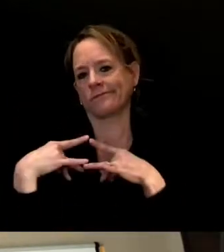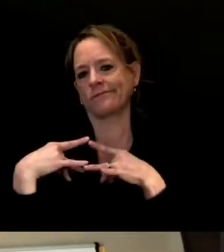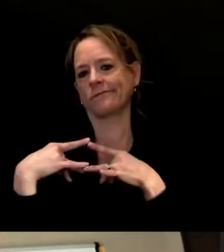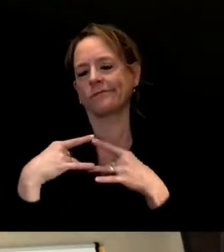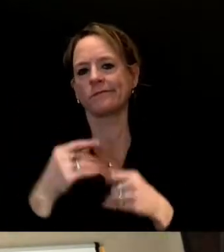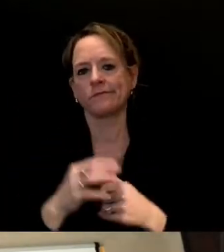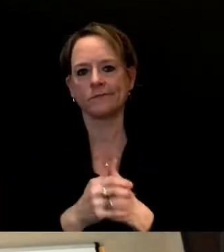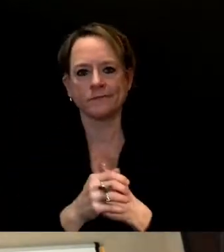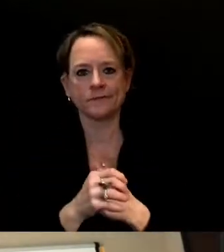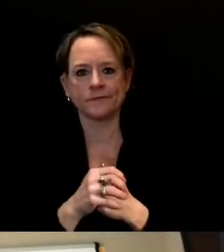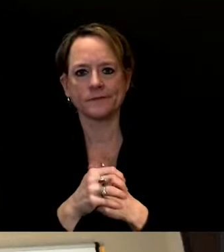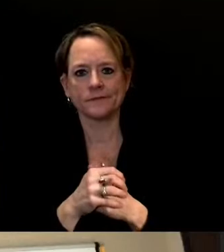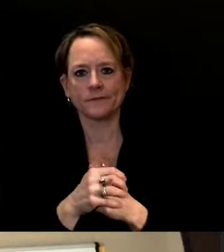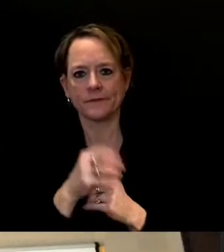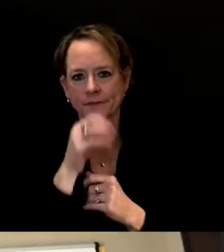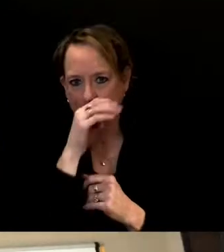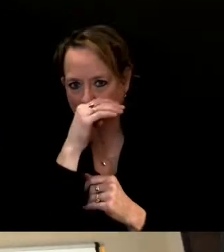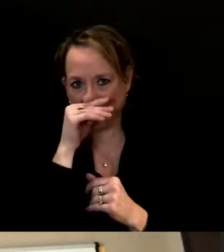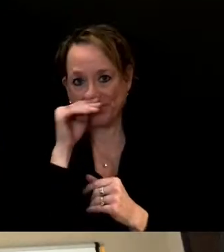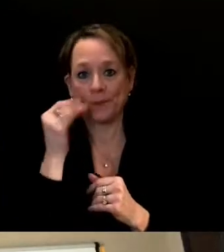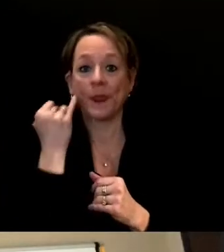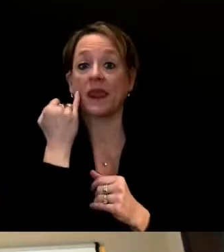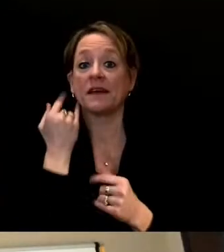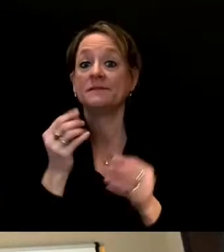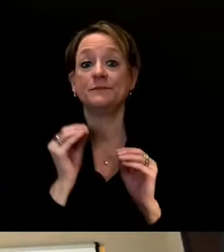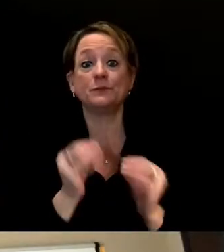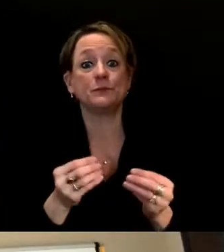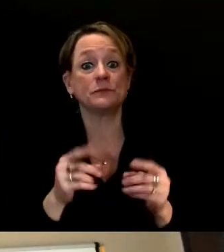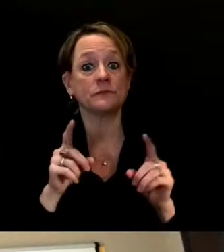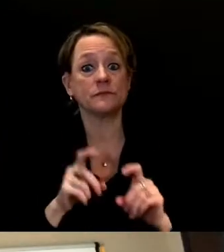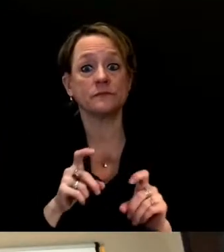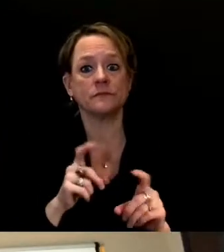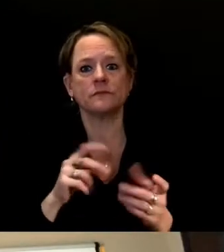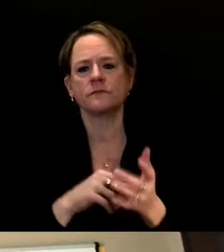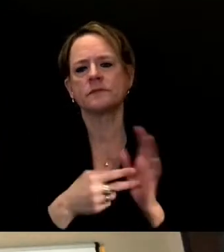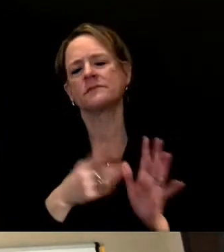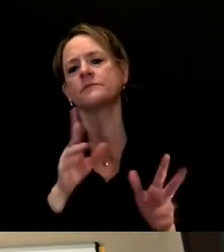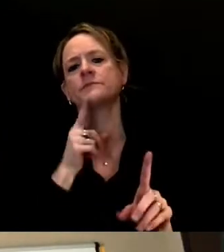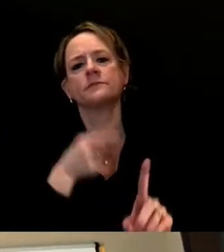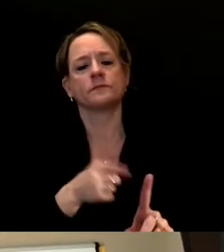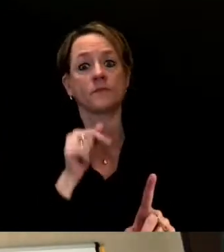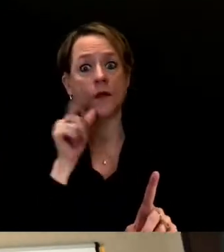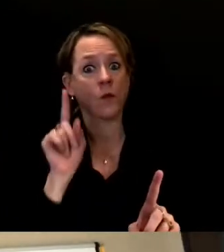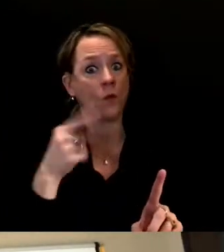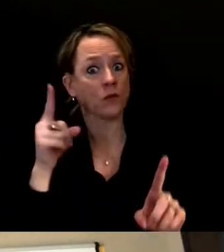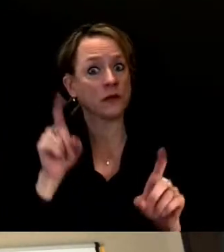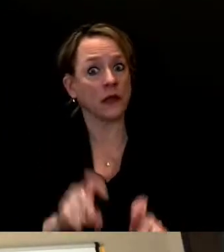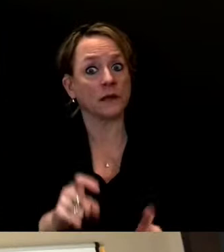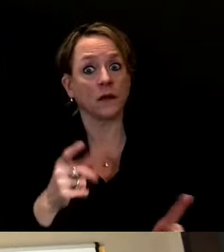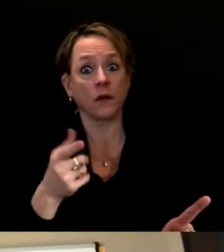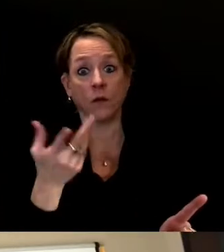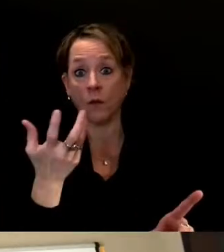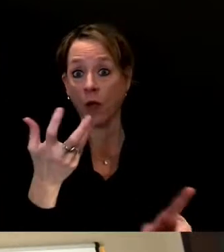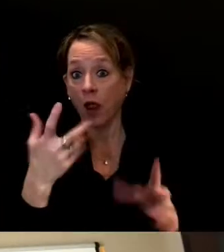and give people the right advice. But our goal certainly is to make tests available to all people who need them. And people